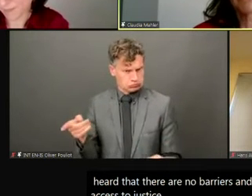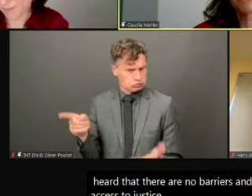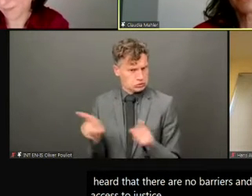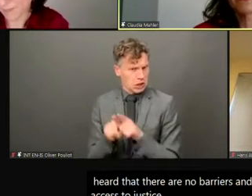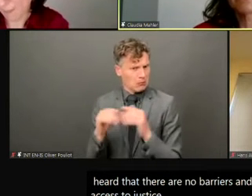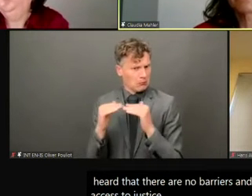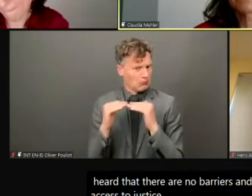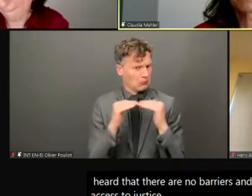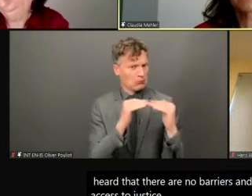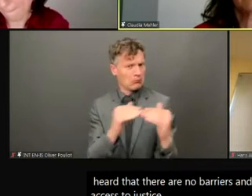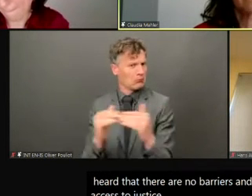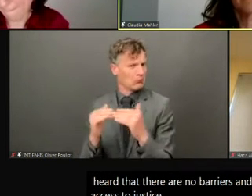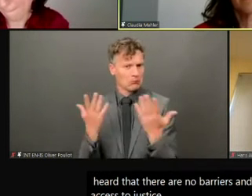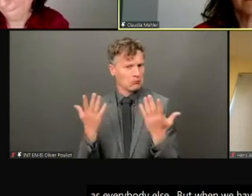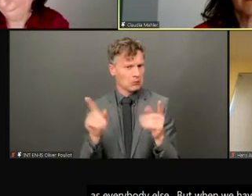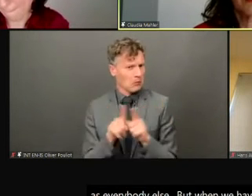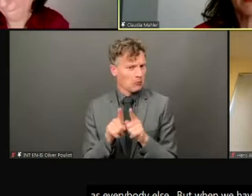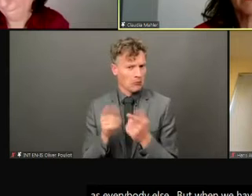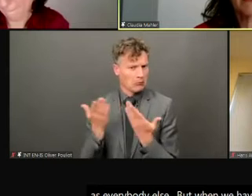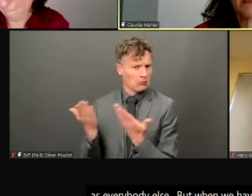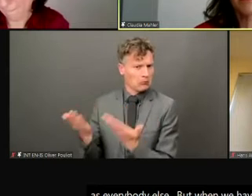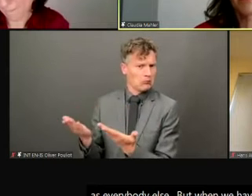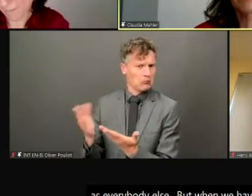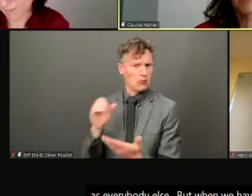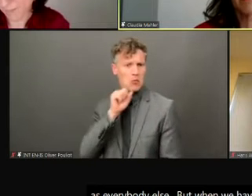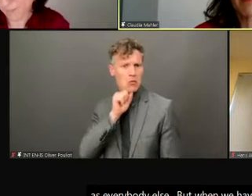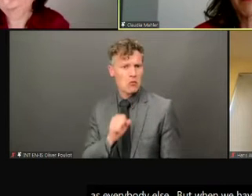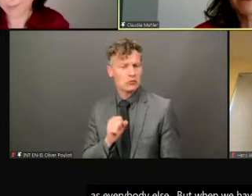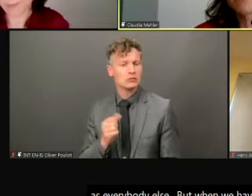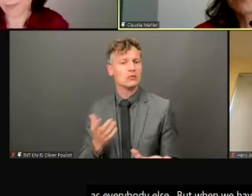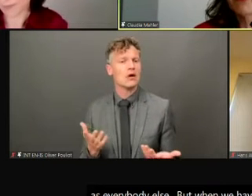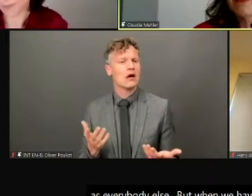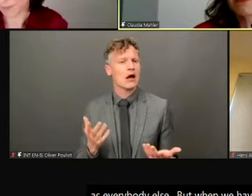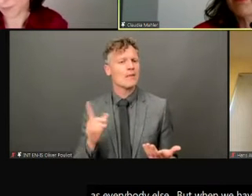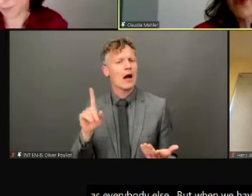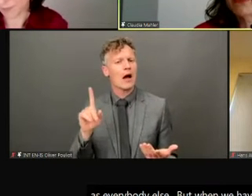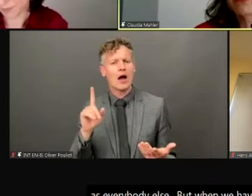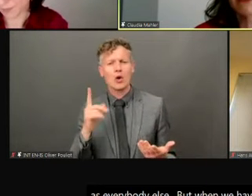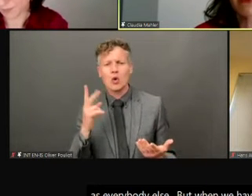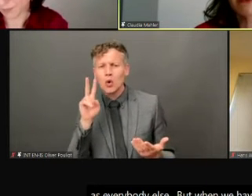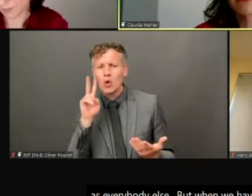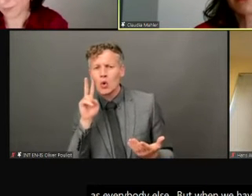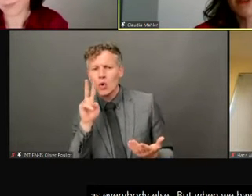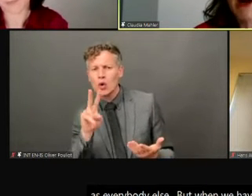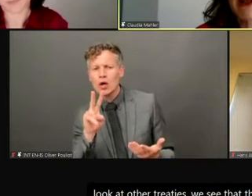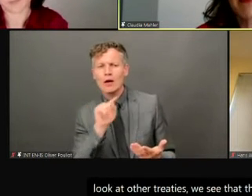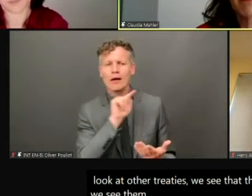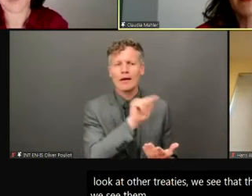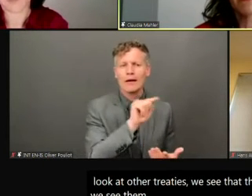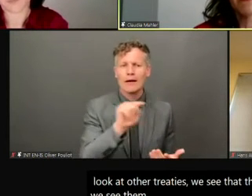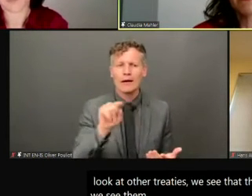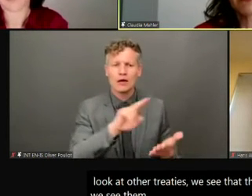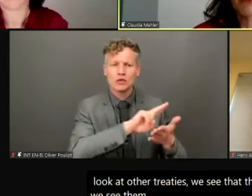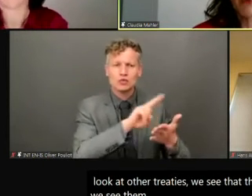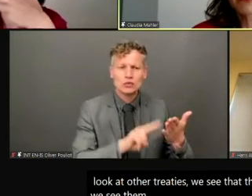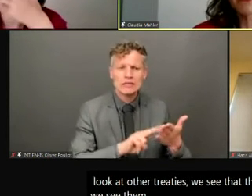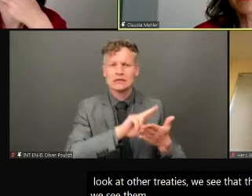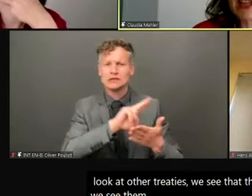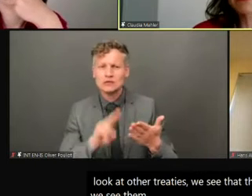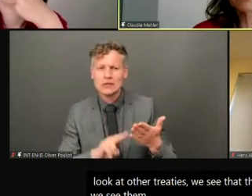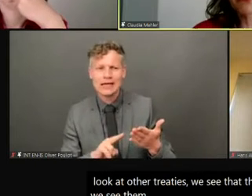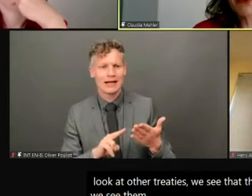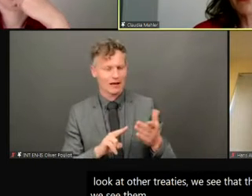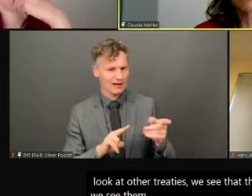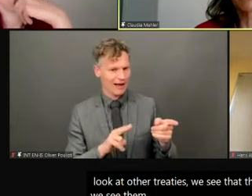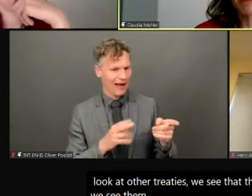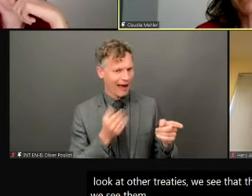on other treaties, we see that there are barriers, and we see them also in the OHCHR paper. So also the